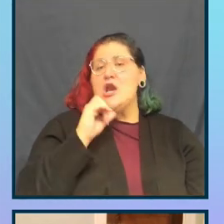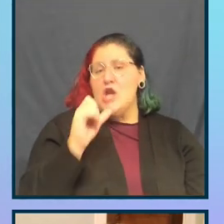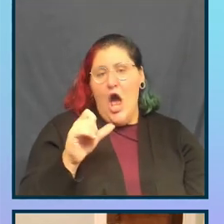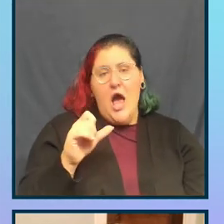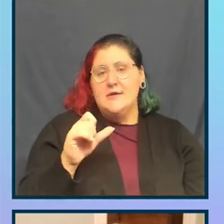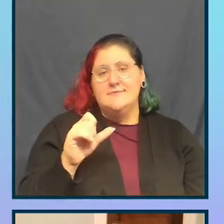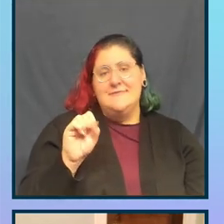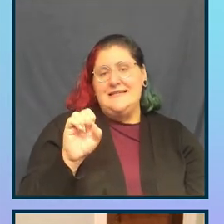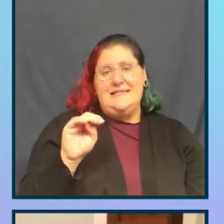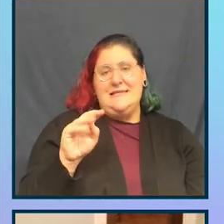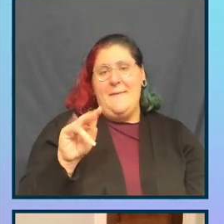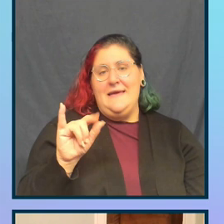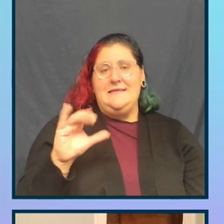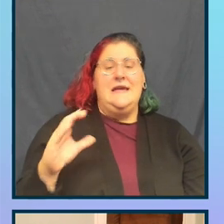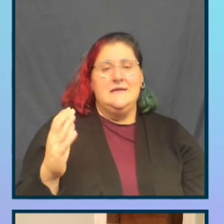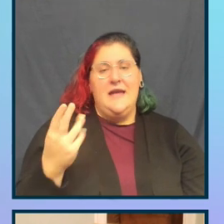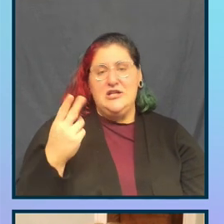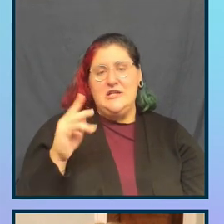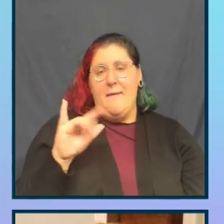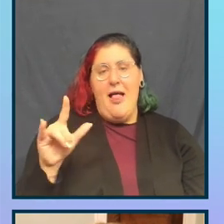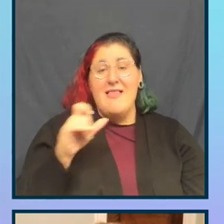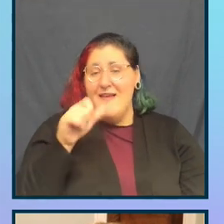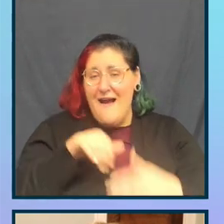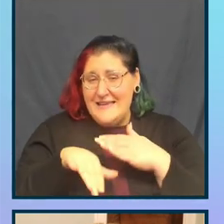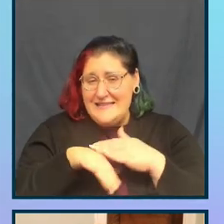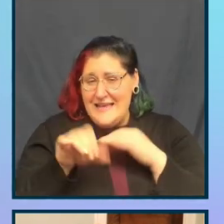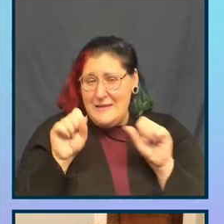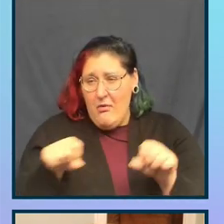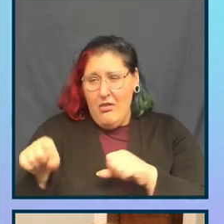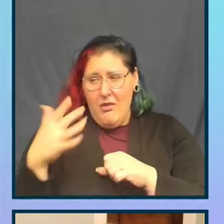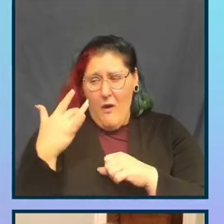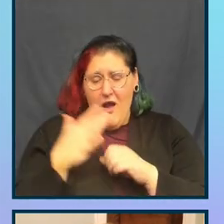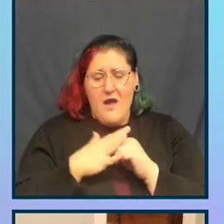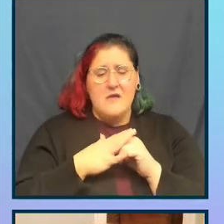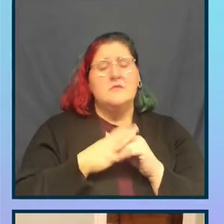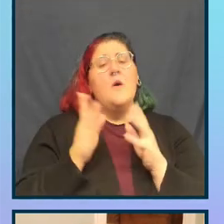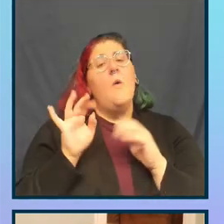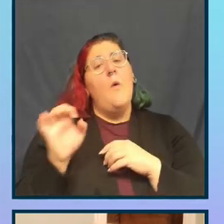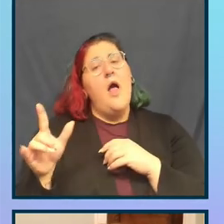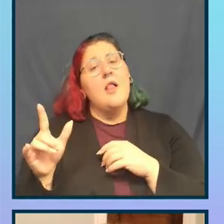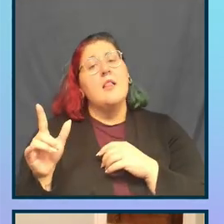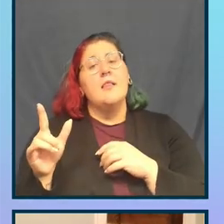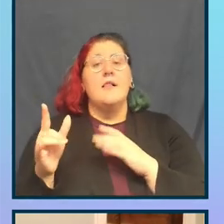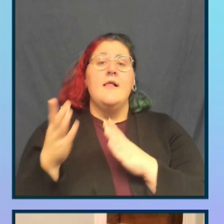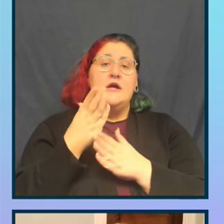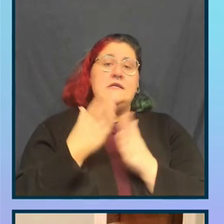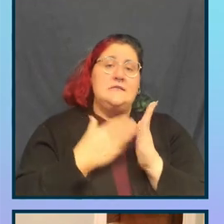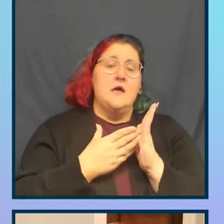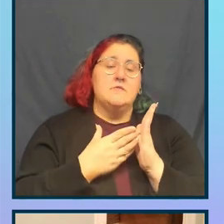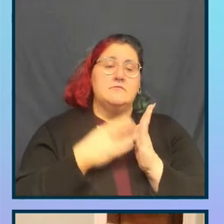is non-semantic HTML inaccessible? Well, there are technical and non-technical reasons.